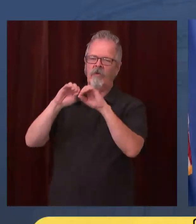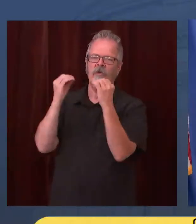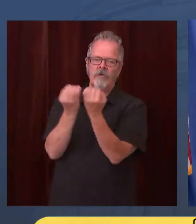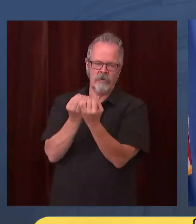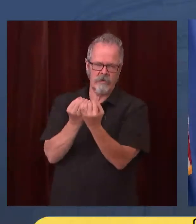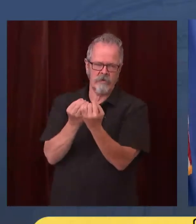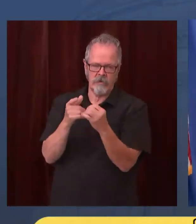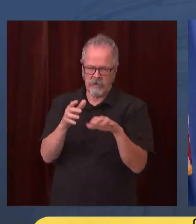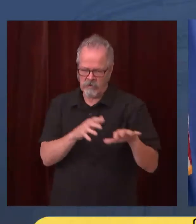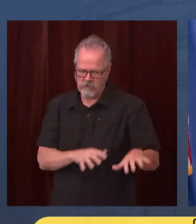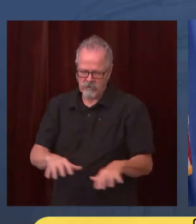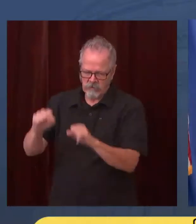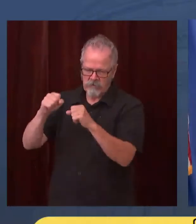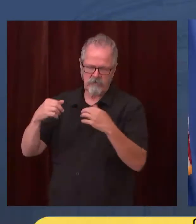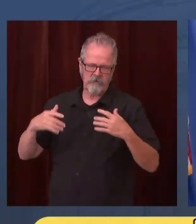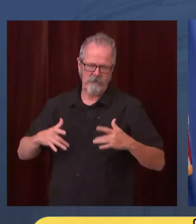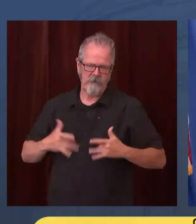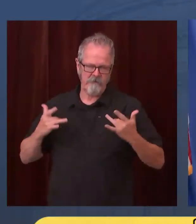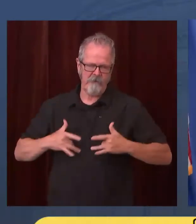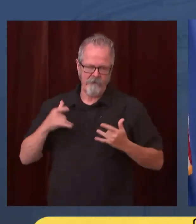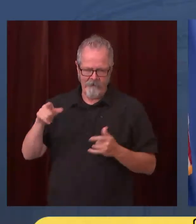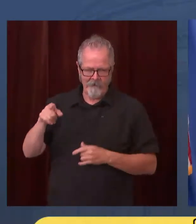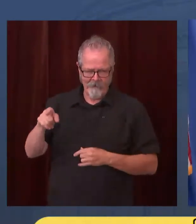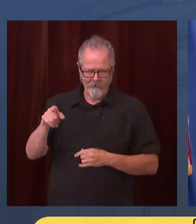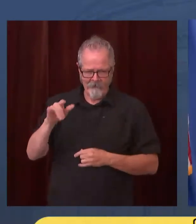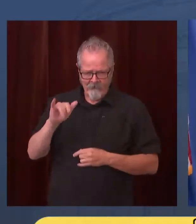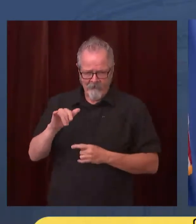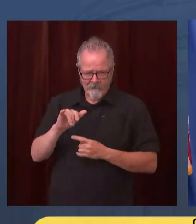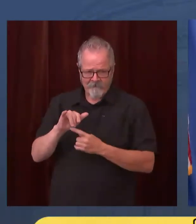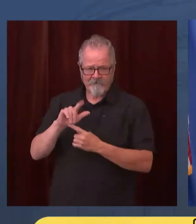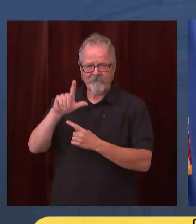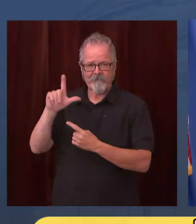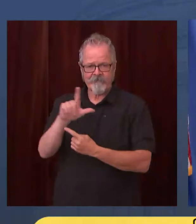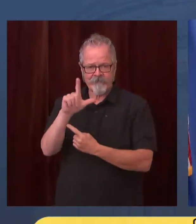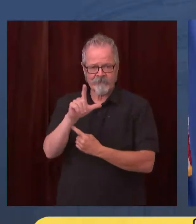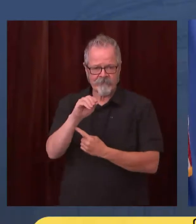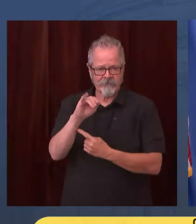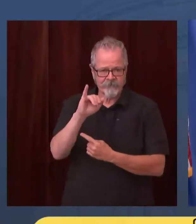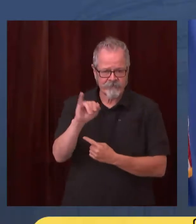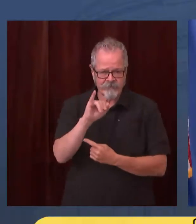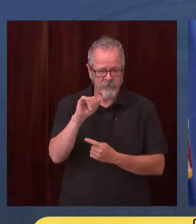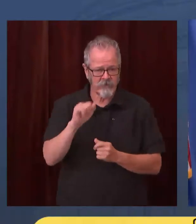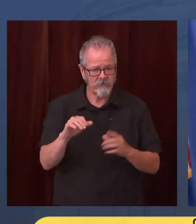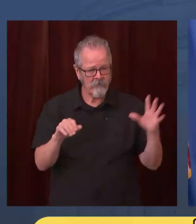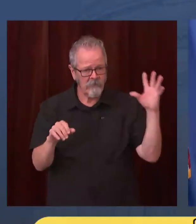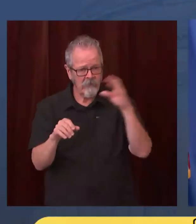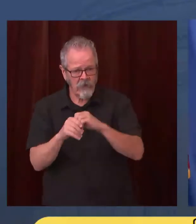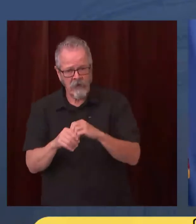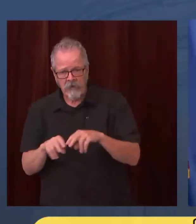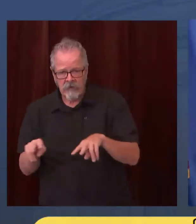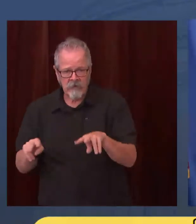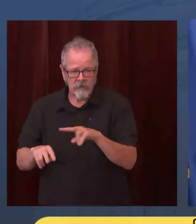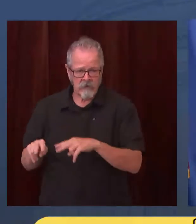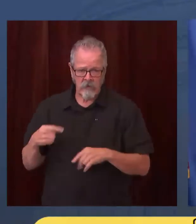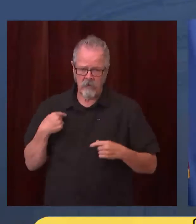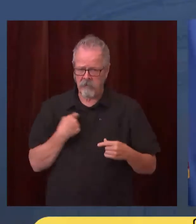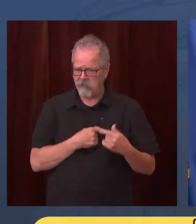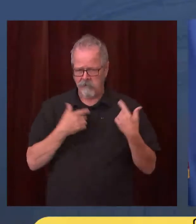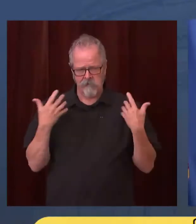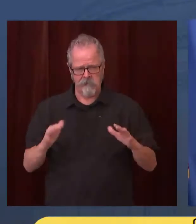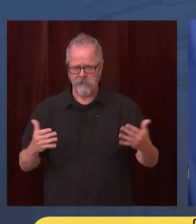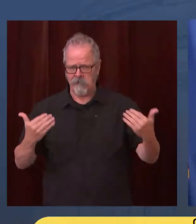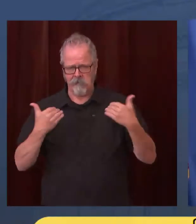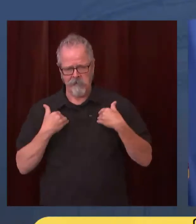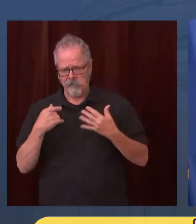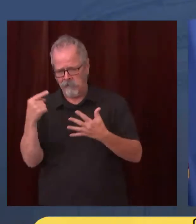other systems that have been considerable effective. I've been pleased by our compliance with